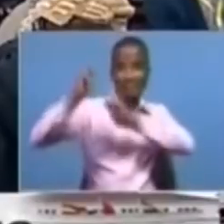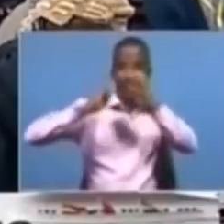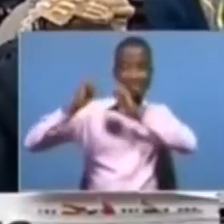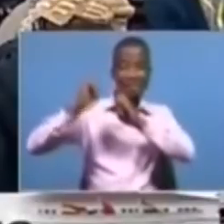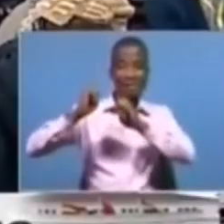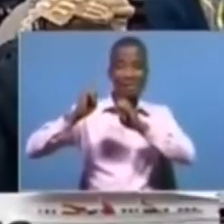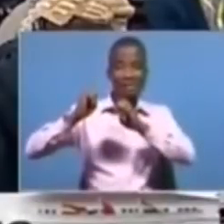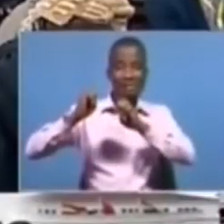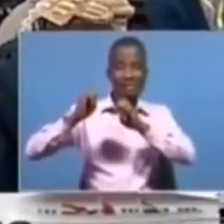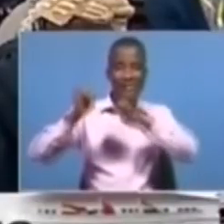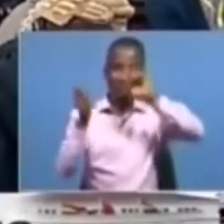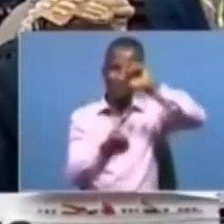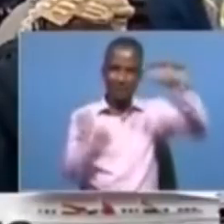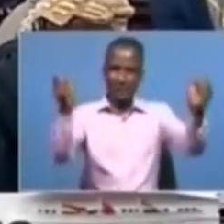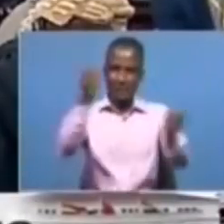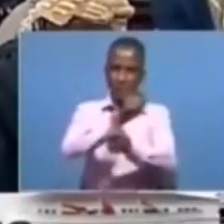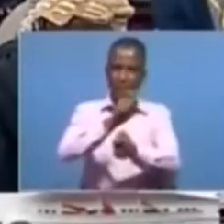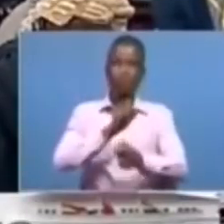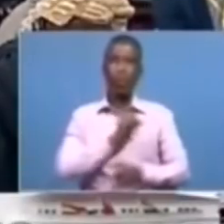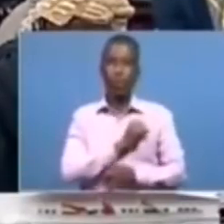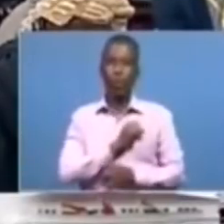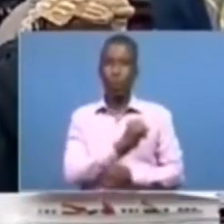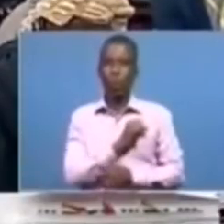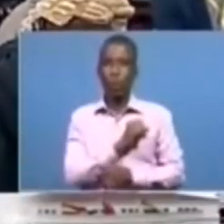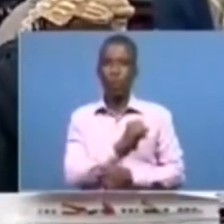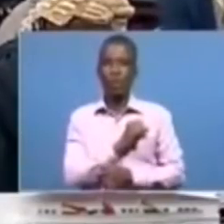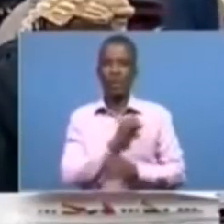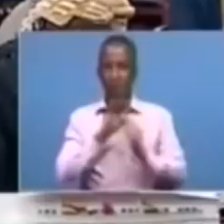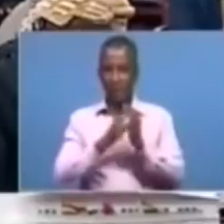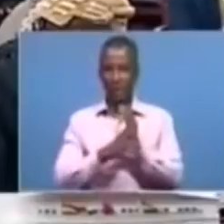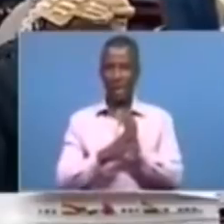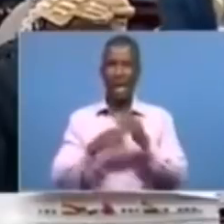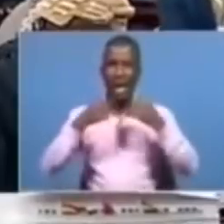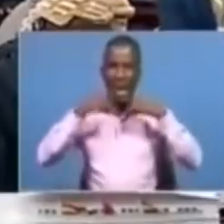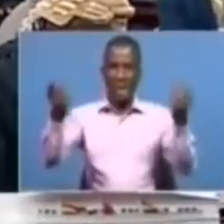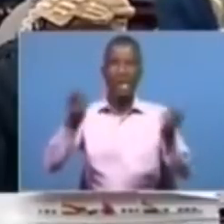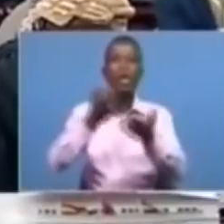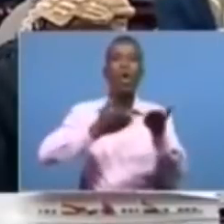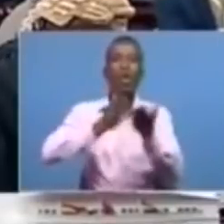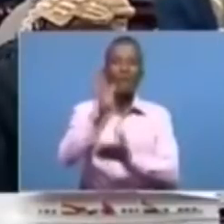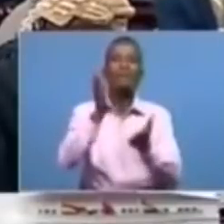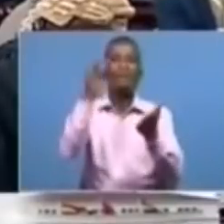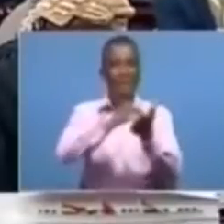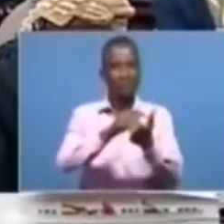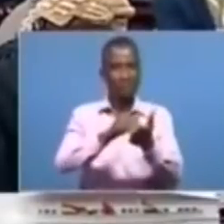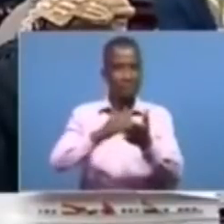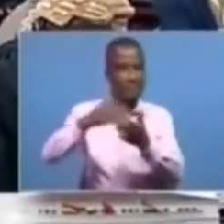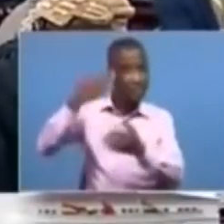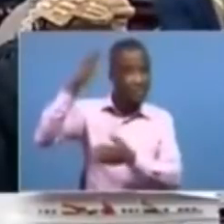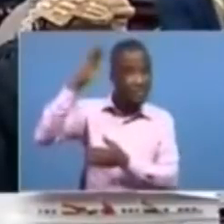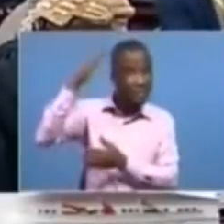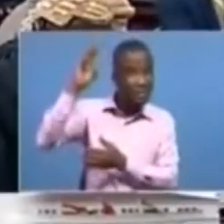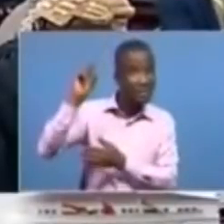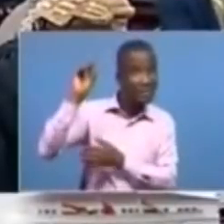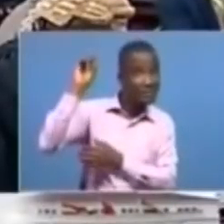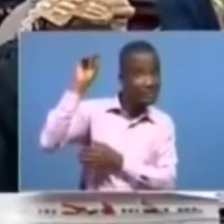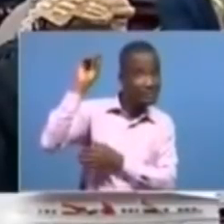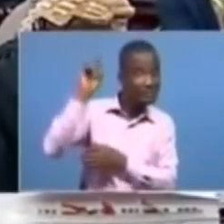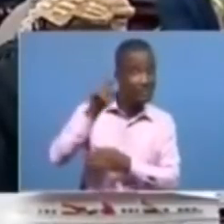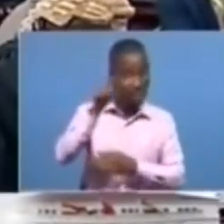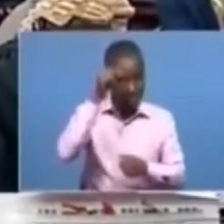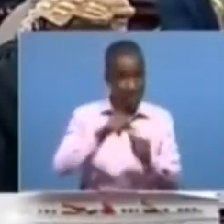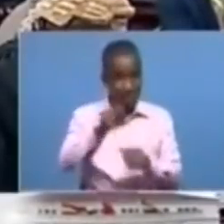decision that they had taken, and they unanimously corrected an error. Now, my lords,